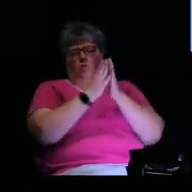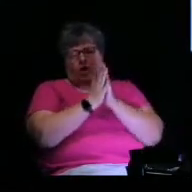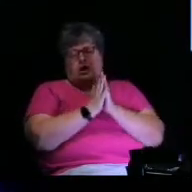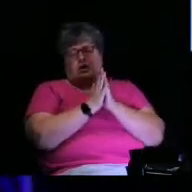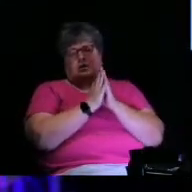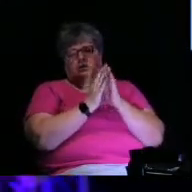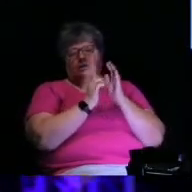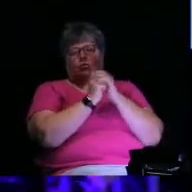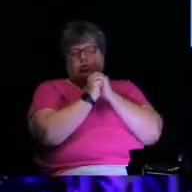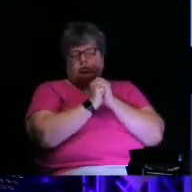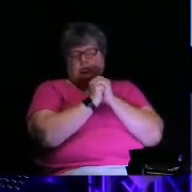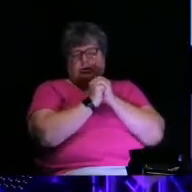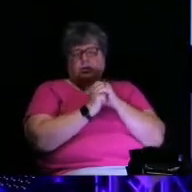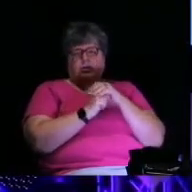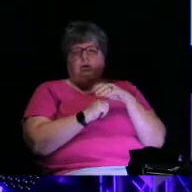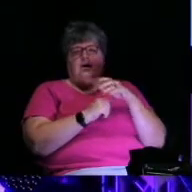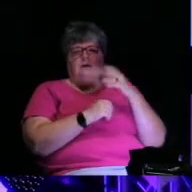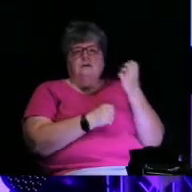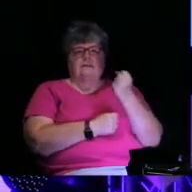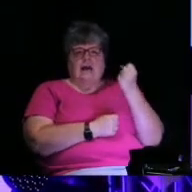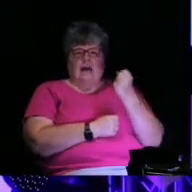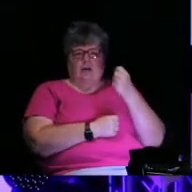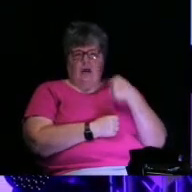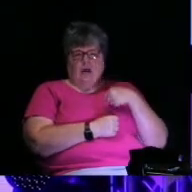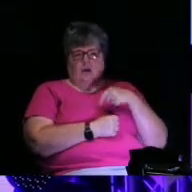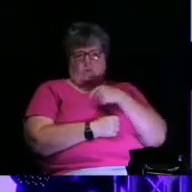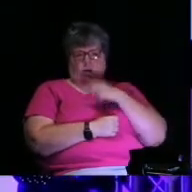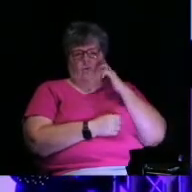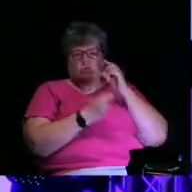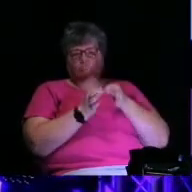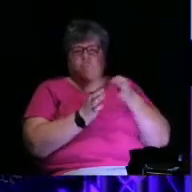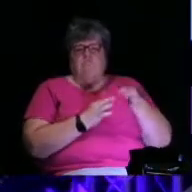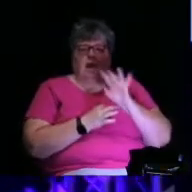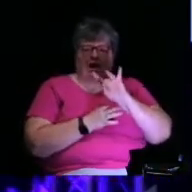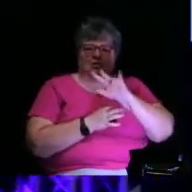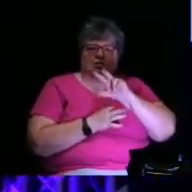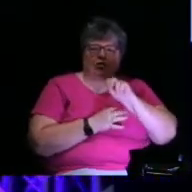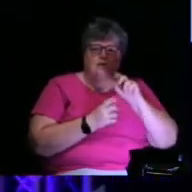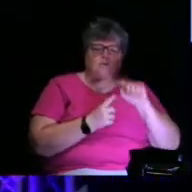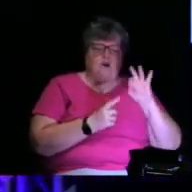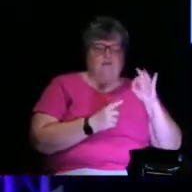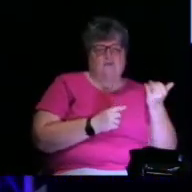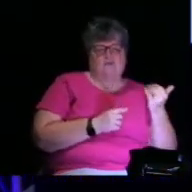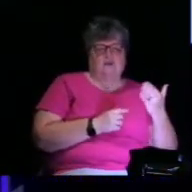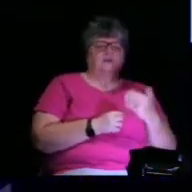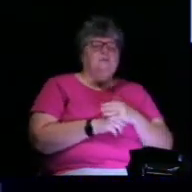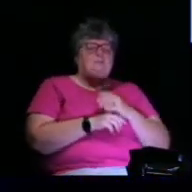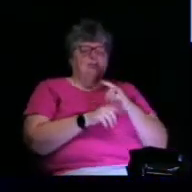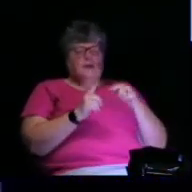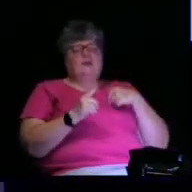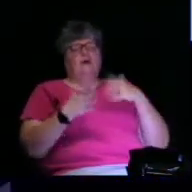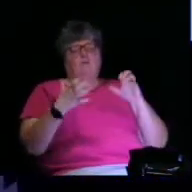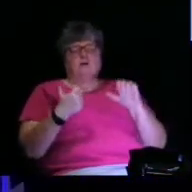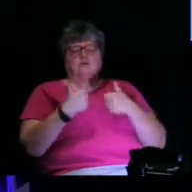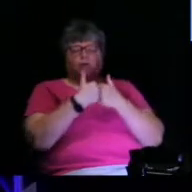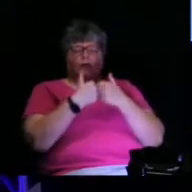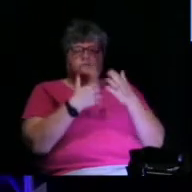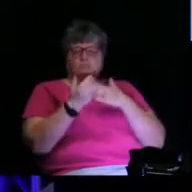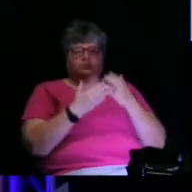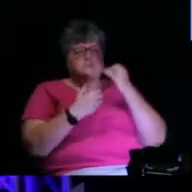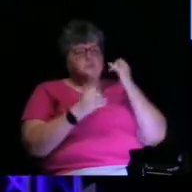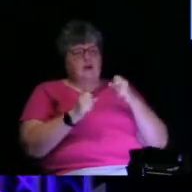for you people who aren't as spiritual, we're going to move it to 8:30. Go 8:30 to 9:15. But I want to challenge you. I want to challenge you whether you can physically get here